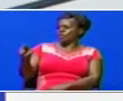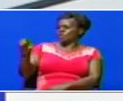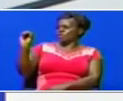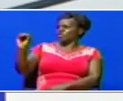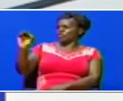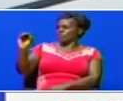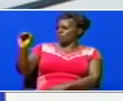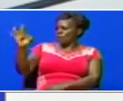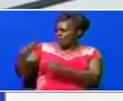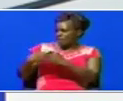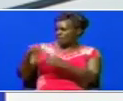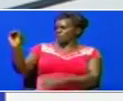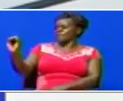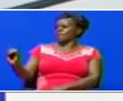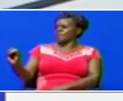41.08%.